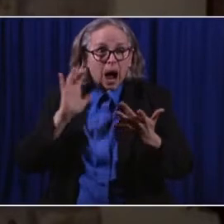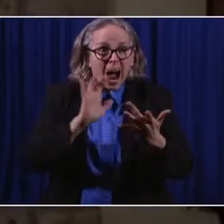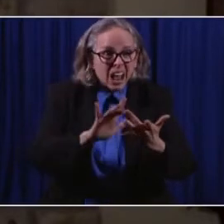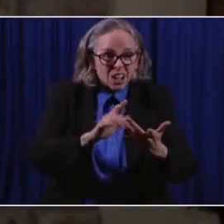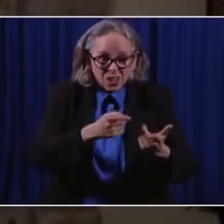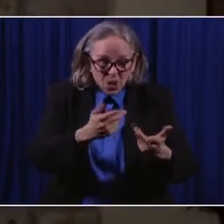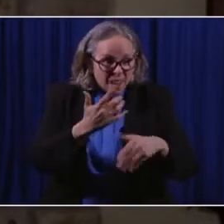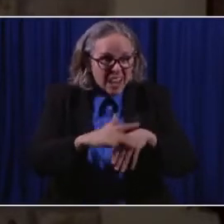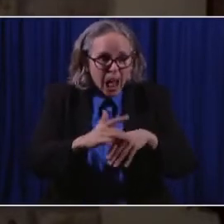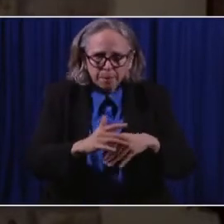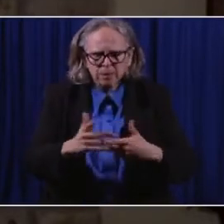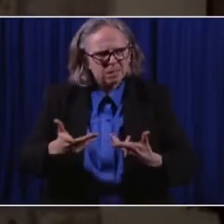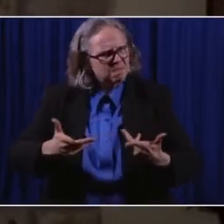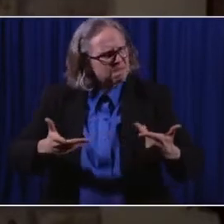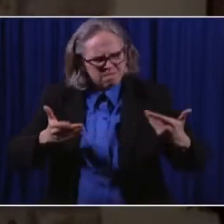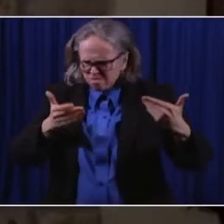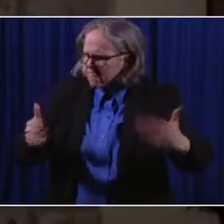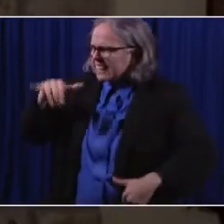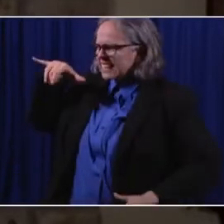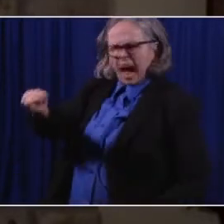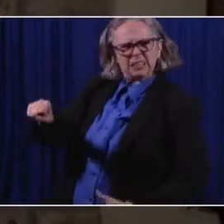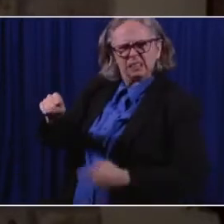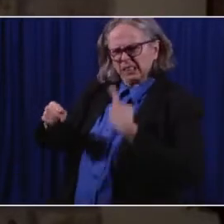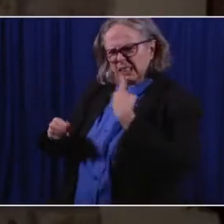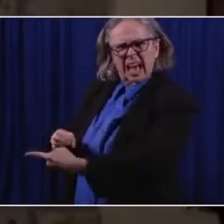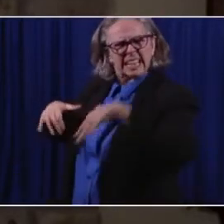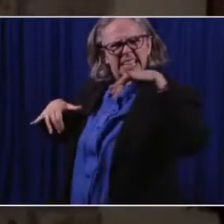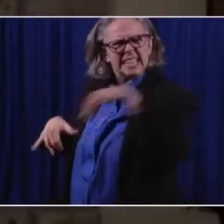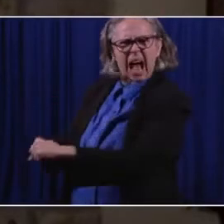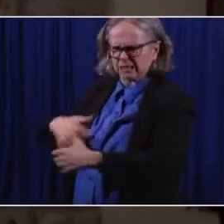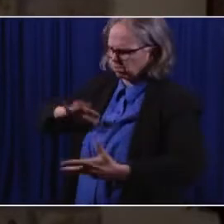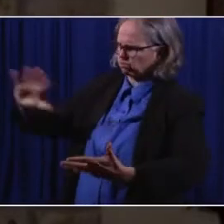to make that date. Again, because that